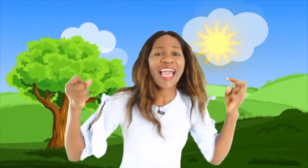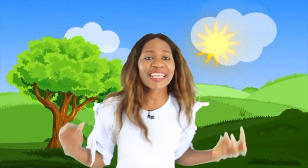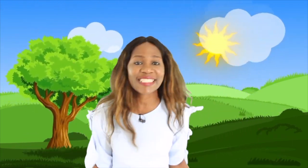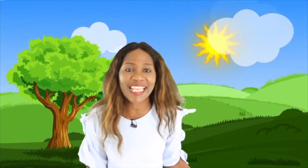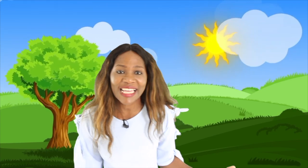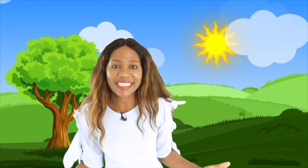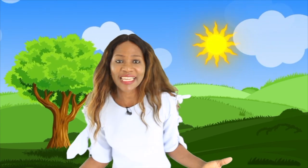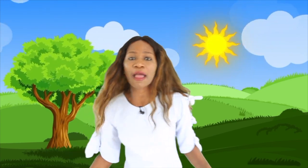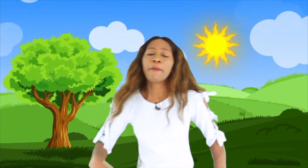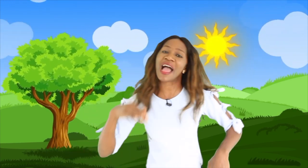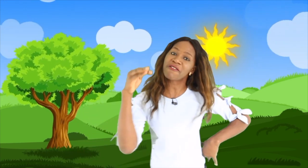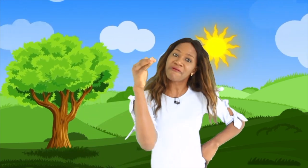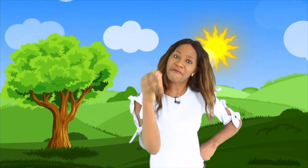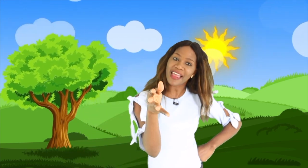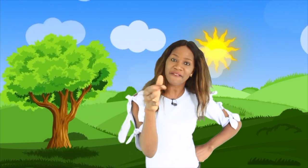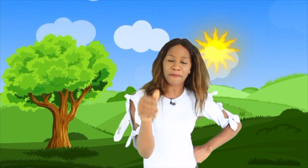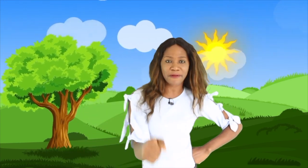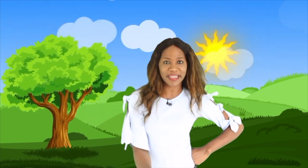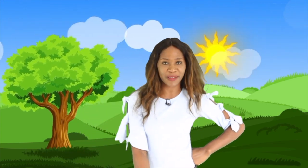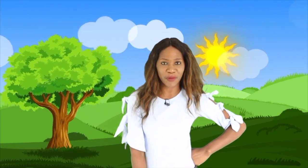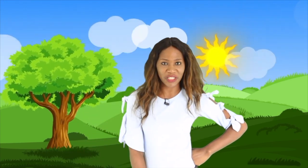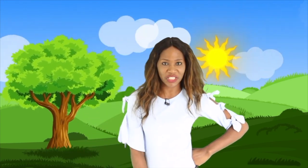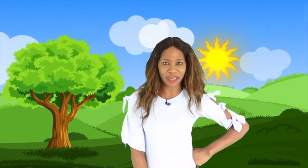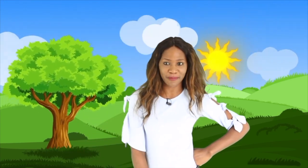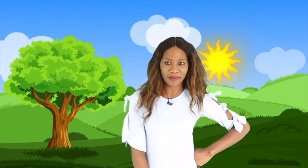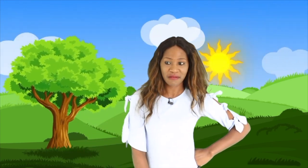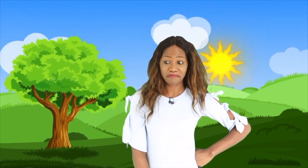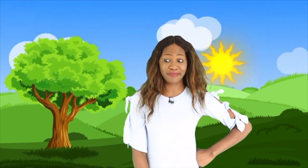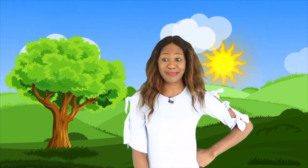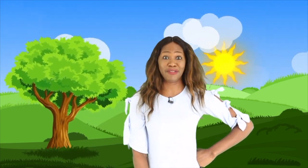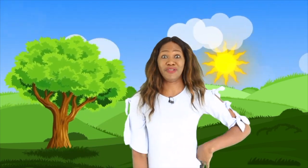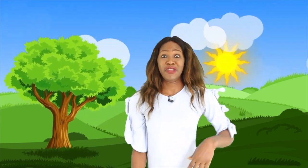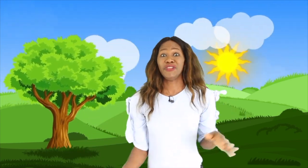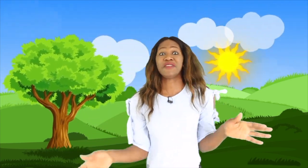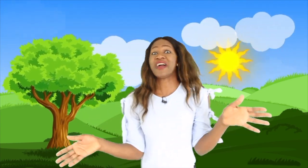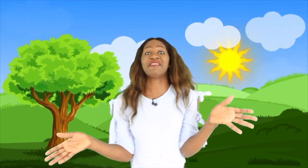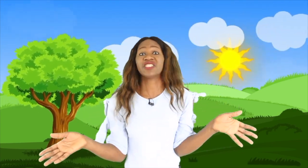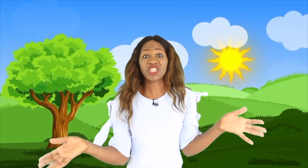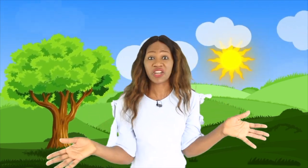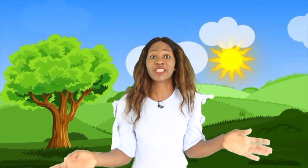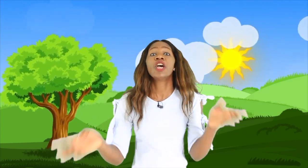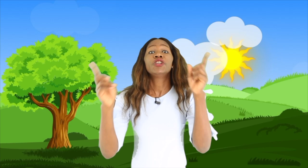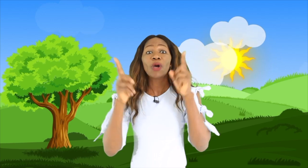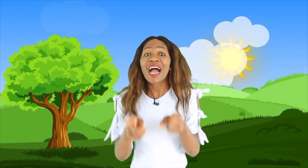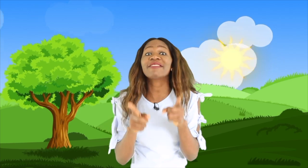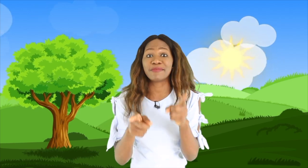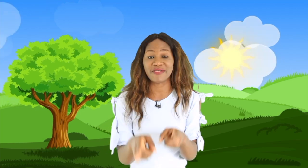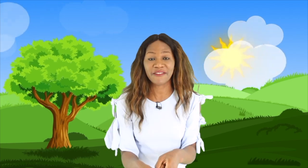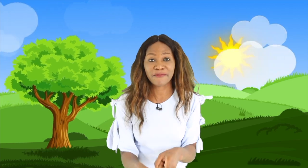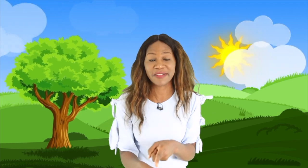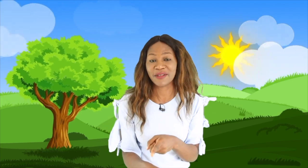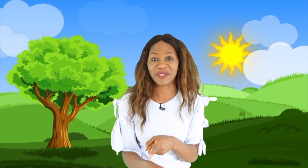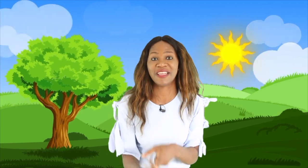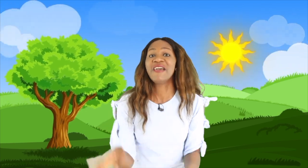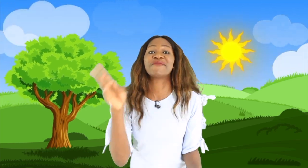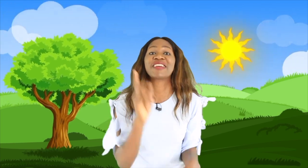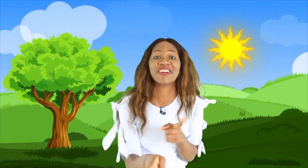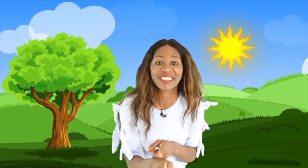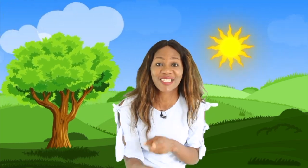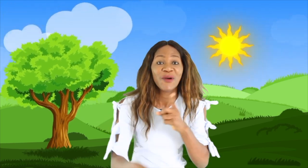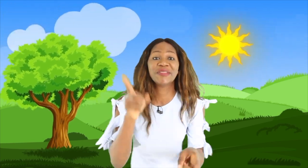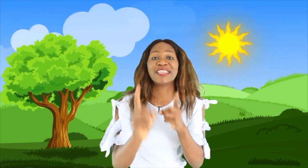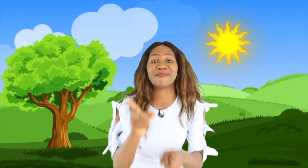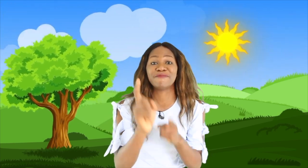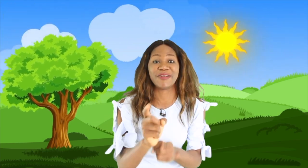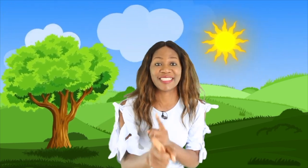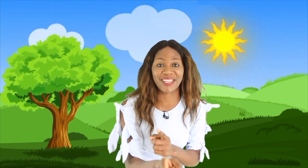super excited. Are you ready for praise and worship? You don't even have a choice. You have to be ready for praise and worship